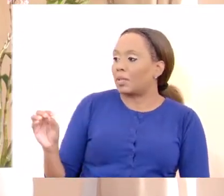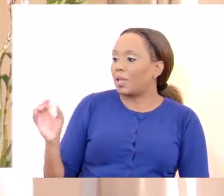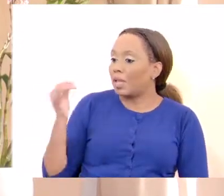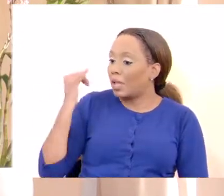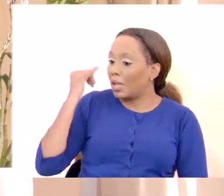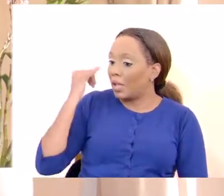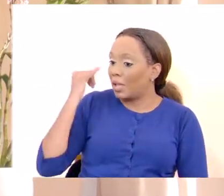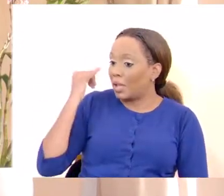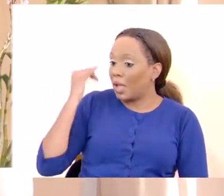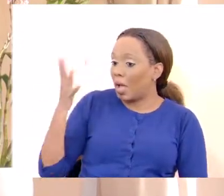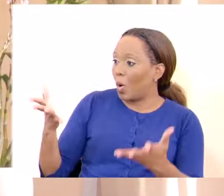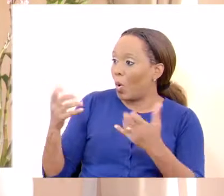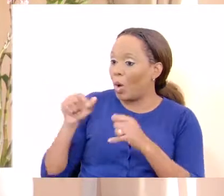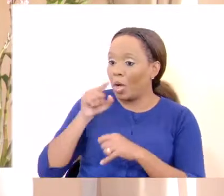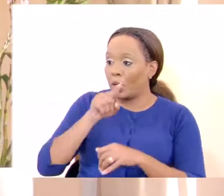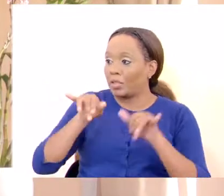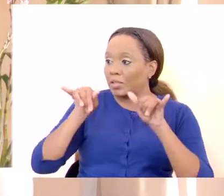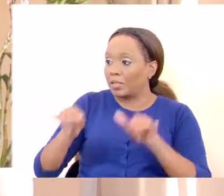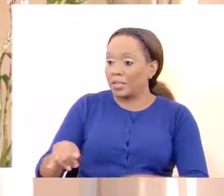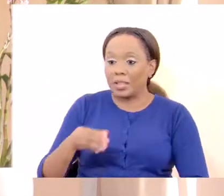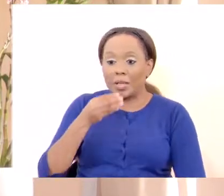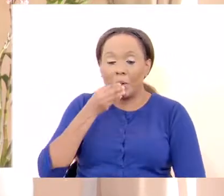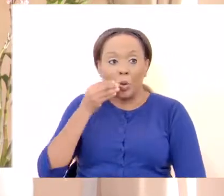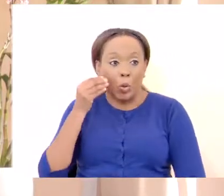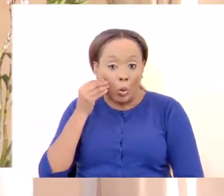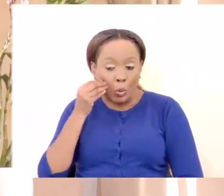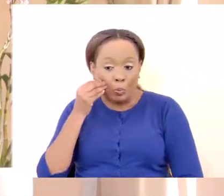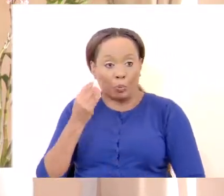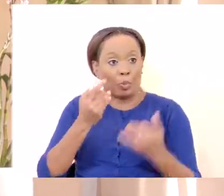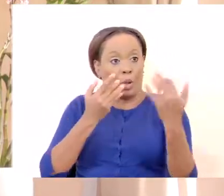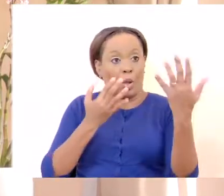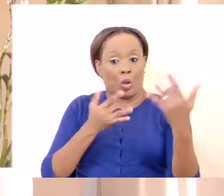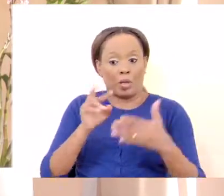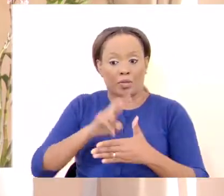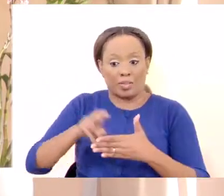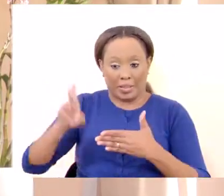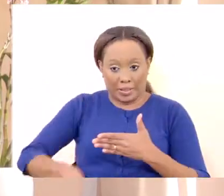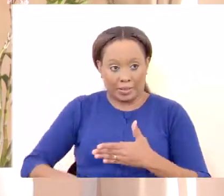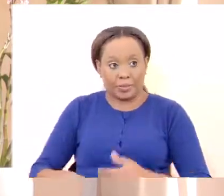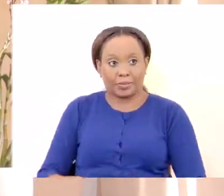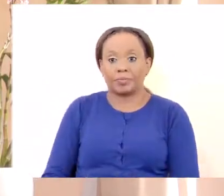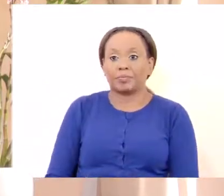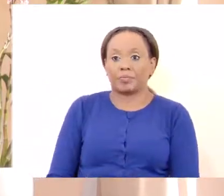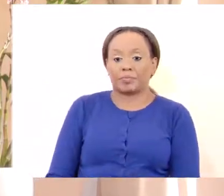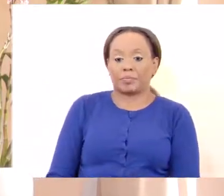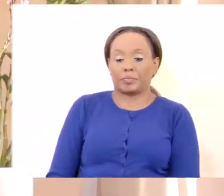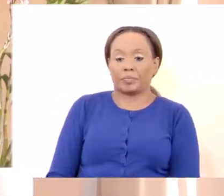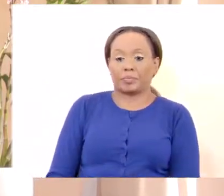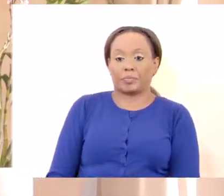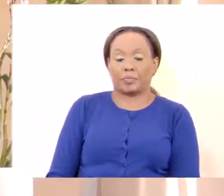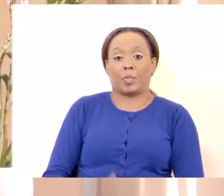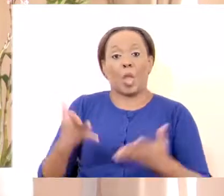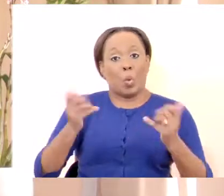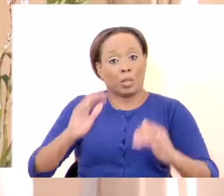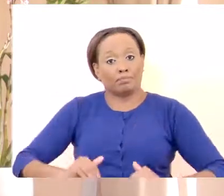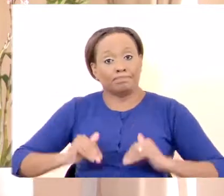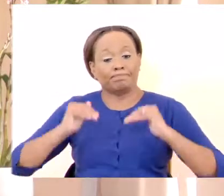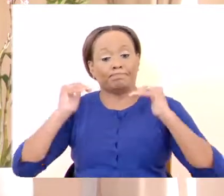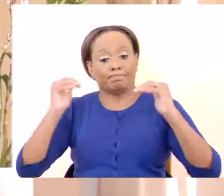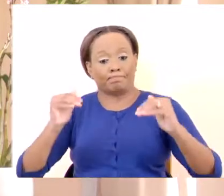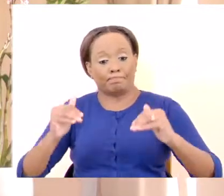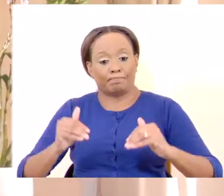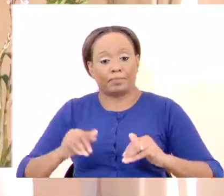those results have been returned. We are going to be stepping up what we are doing, and we've had to constantly be